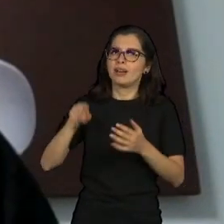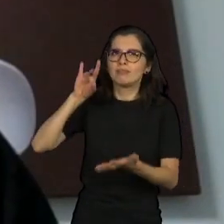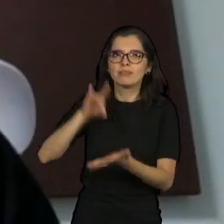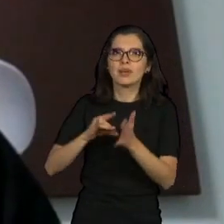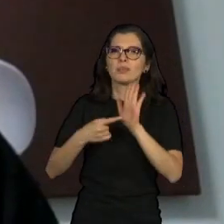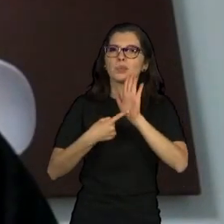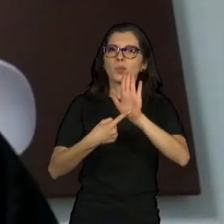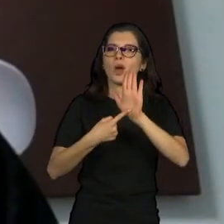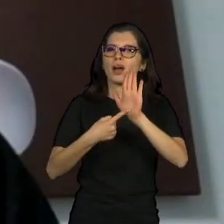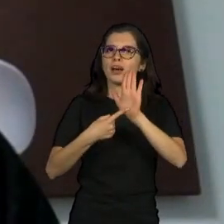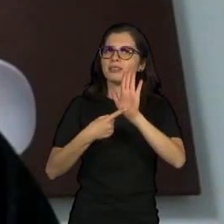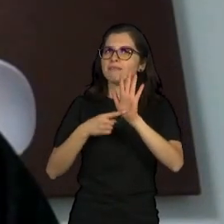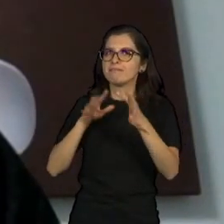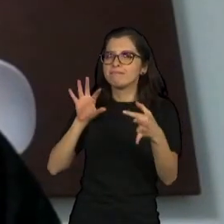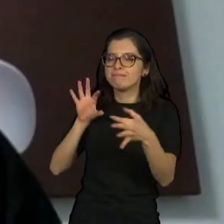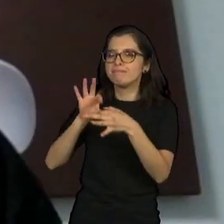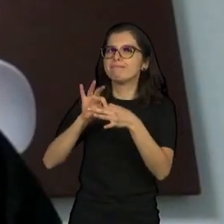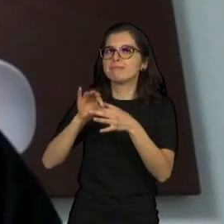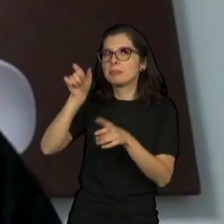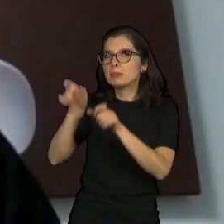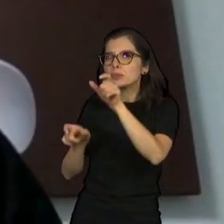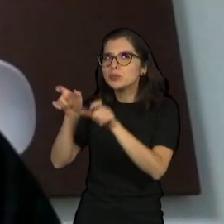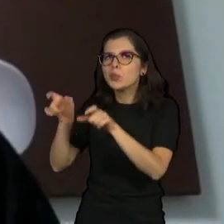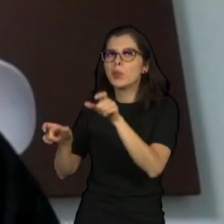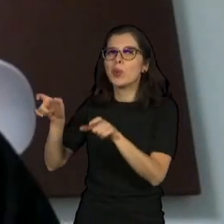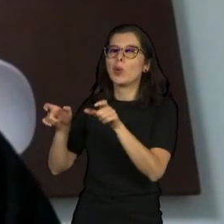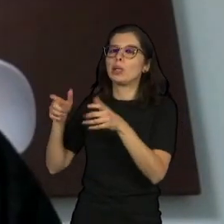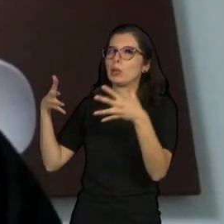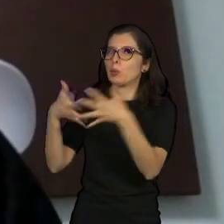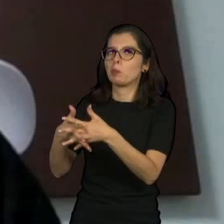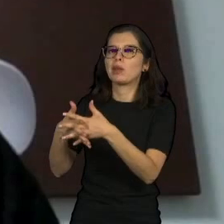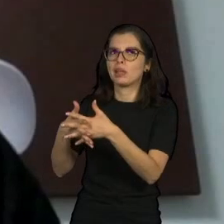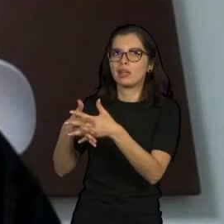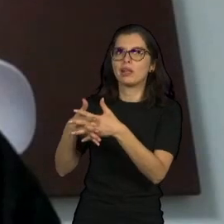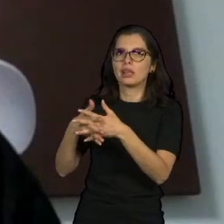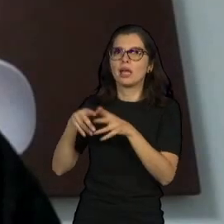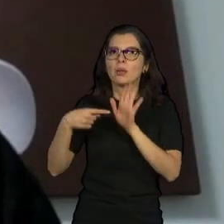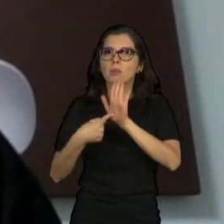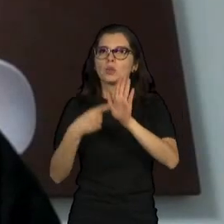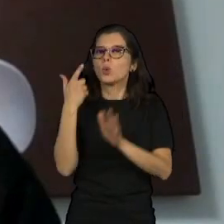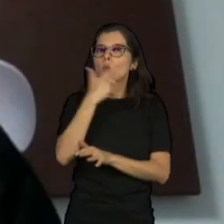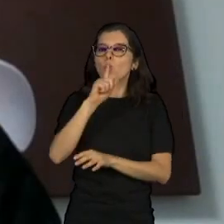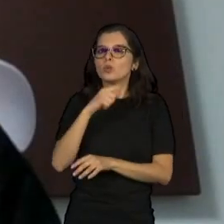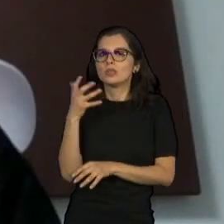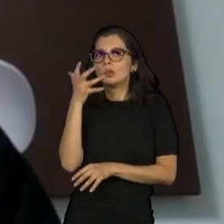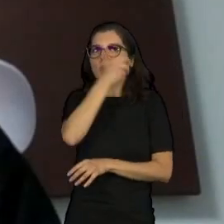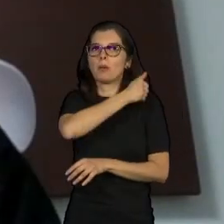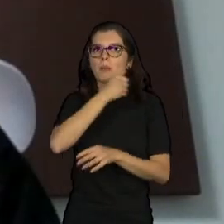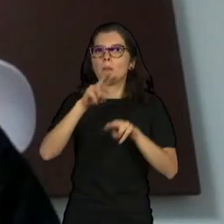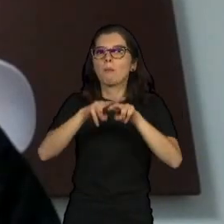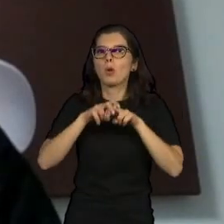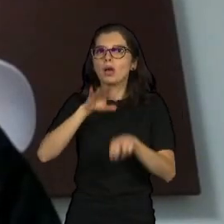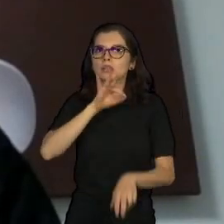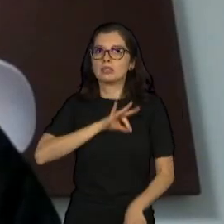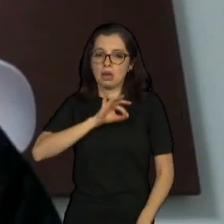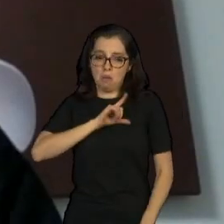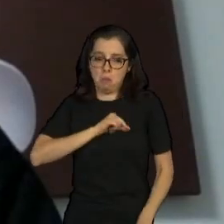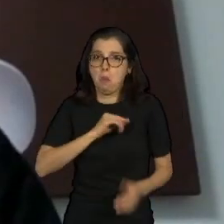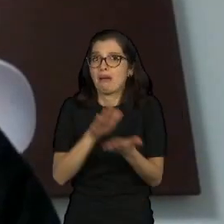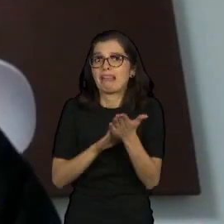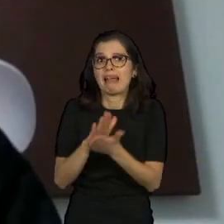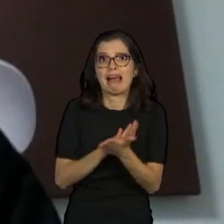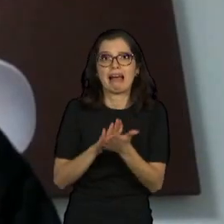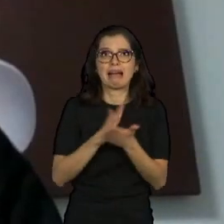really almost like if you have compelled people who cannot